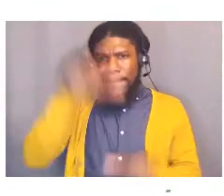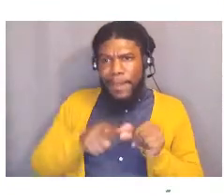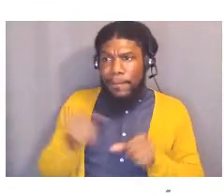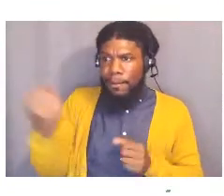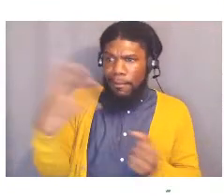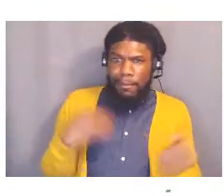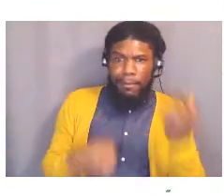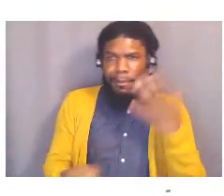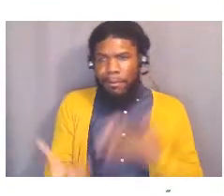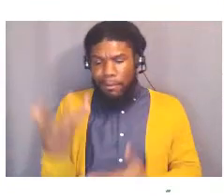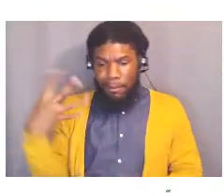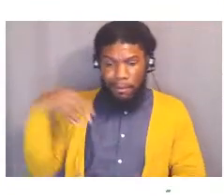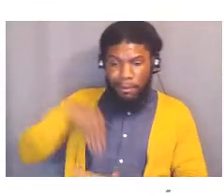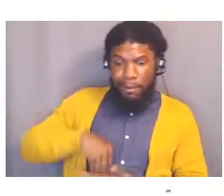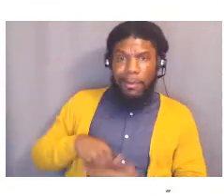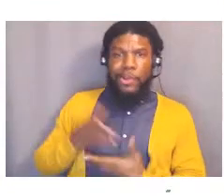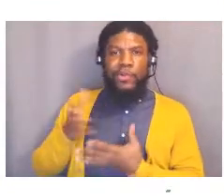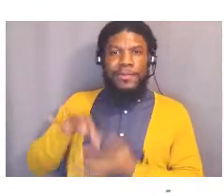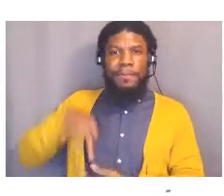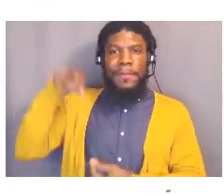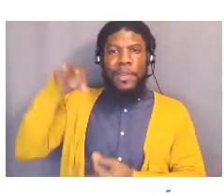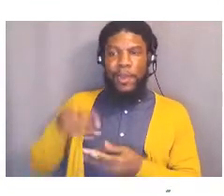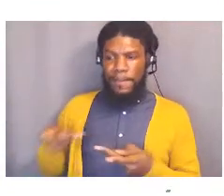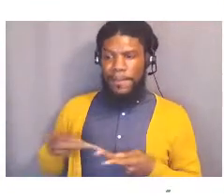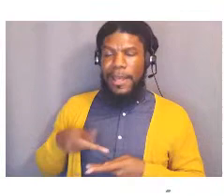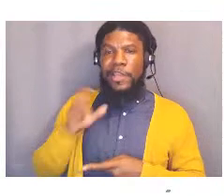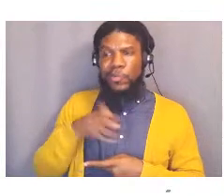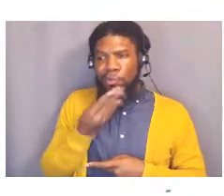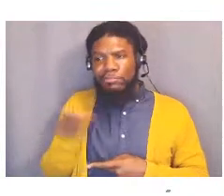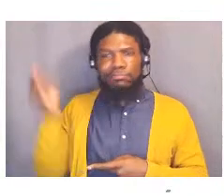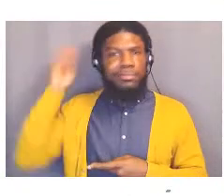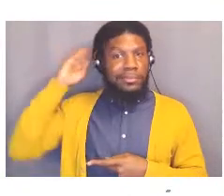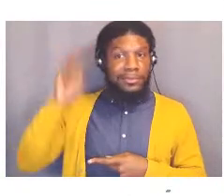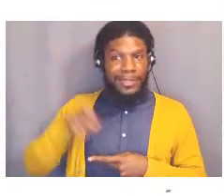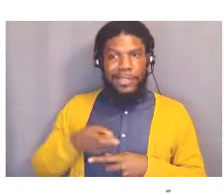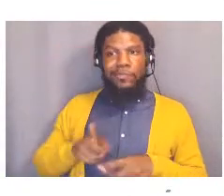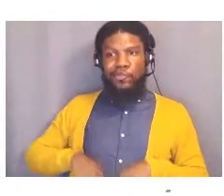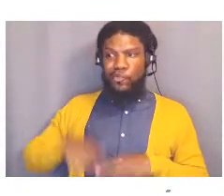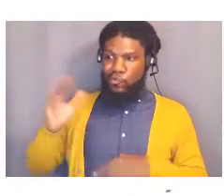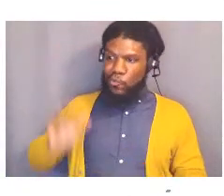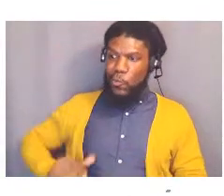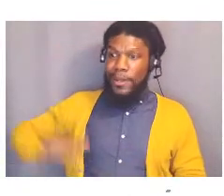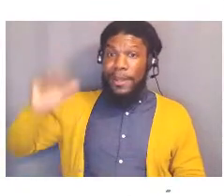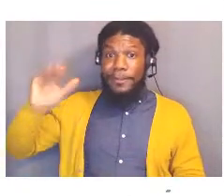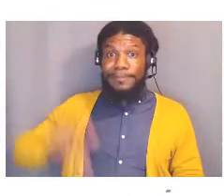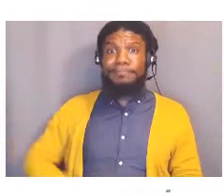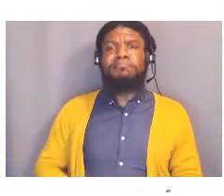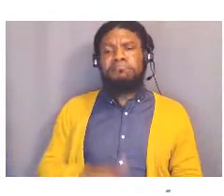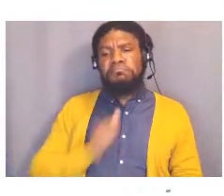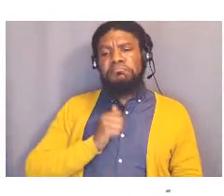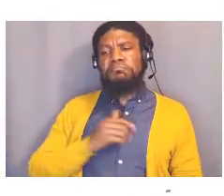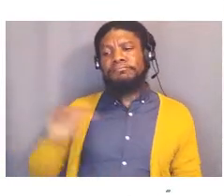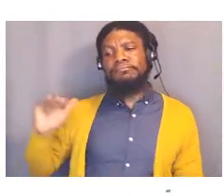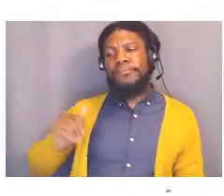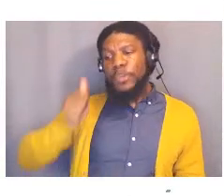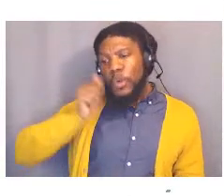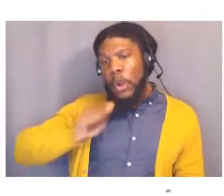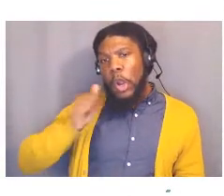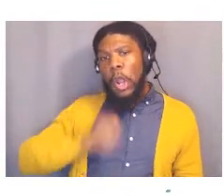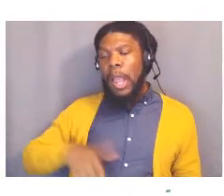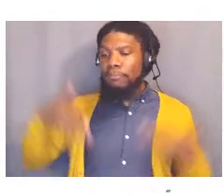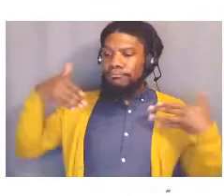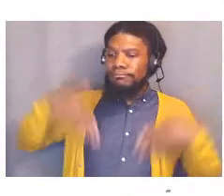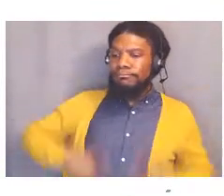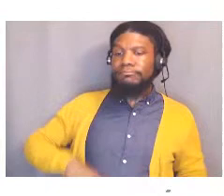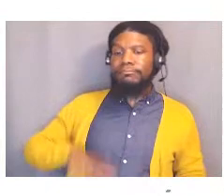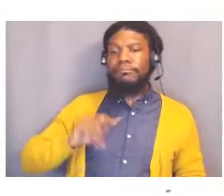place because you're going to need them when you grows up. Now, when I was a little girl, all I wore was a toe gown, which is a